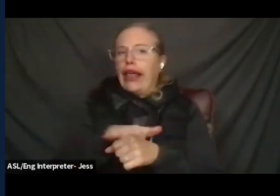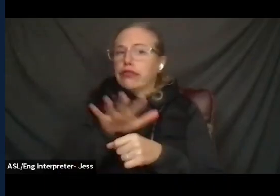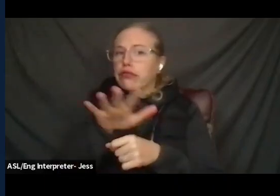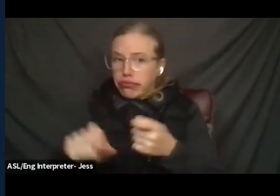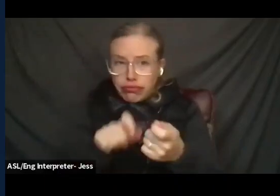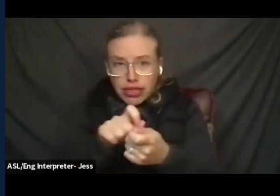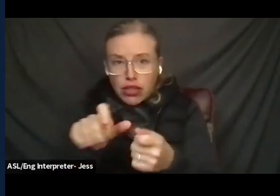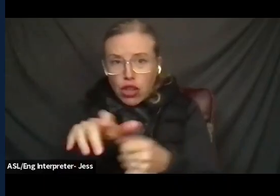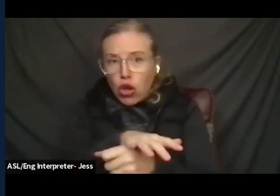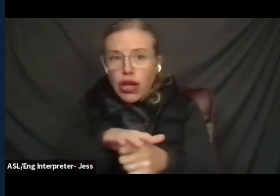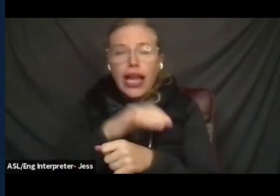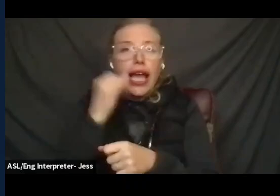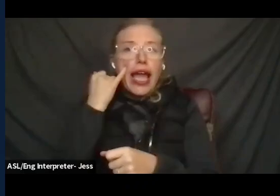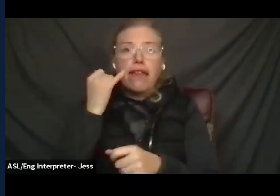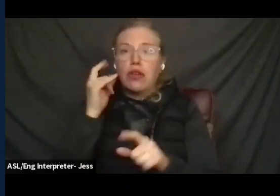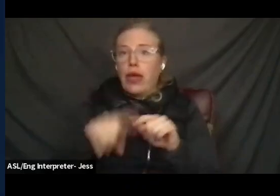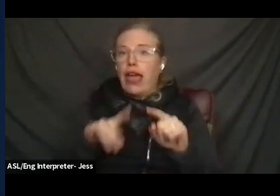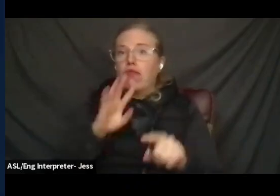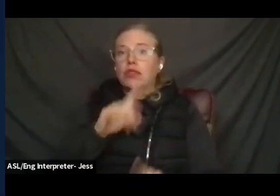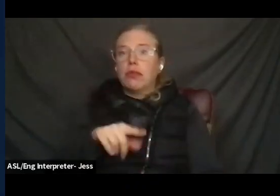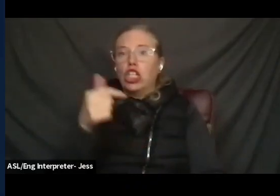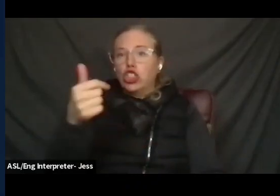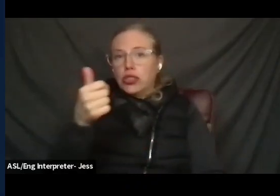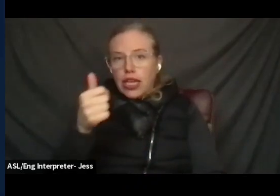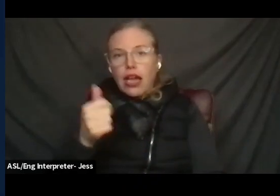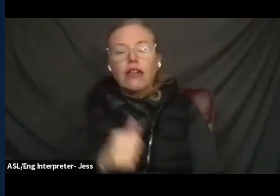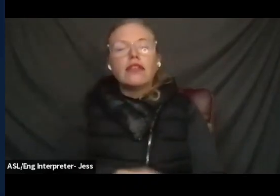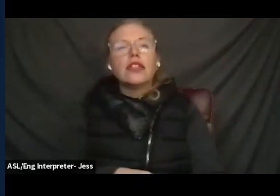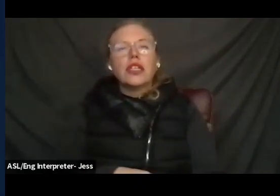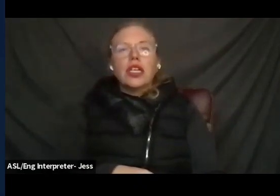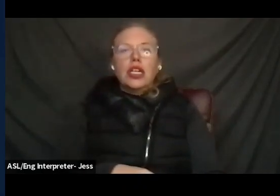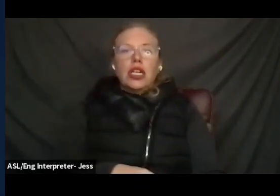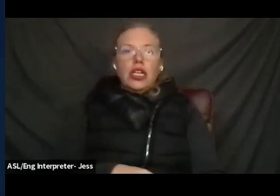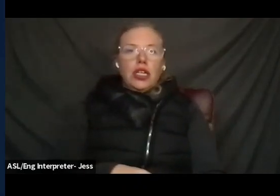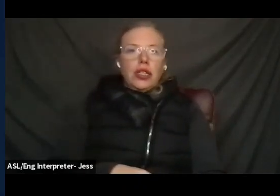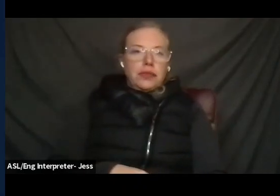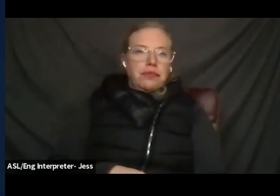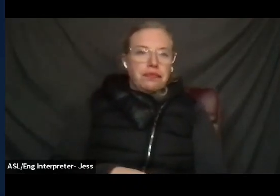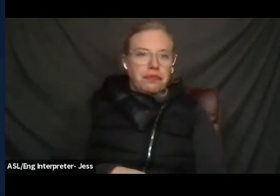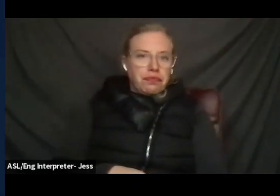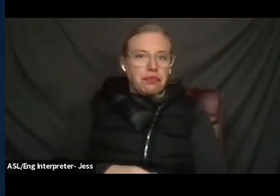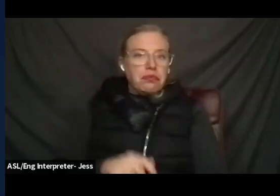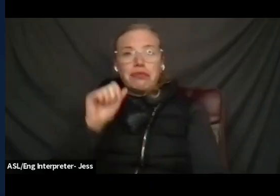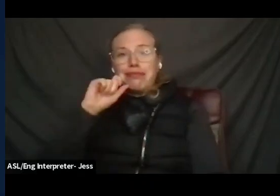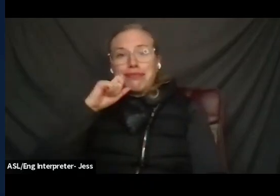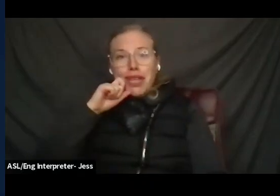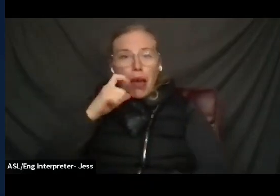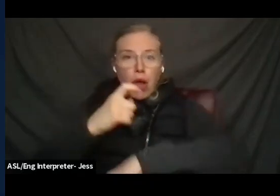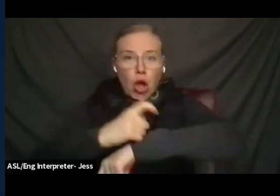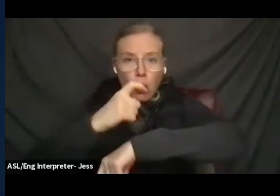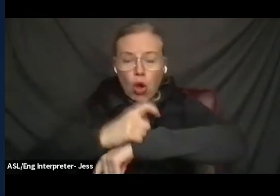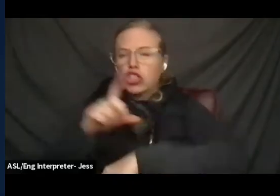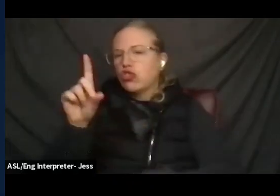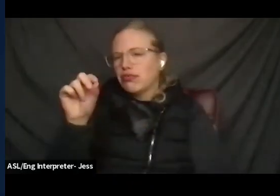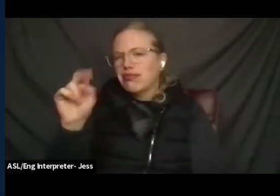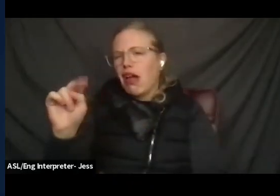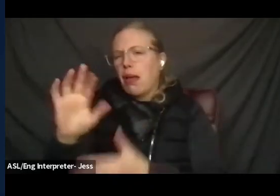exact location if you're unresponsive. Okay, go ahead. Apple Watch, like Don